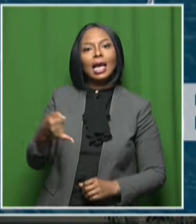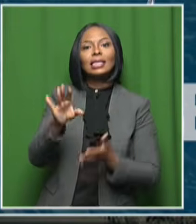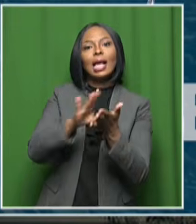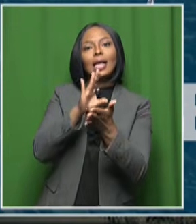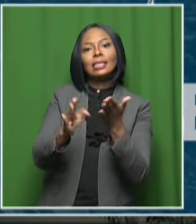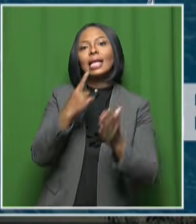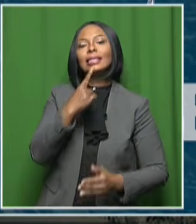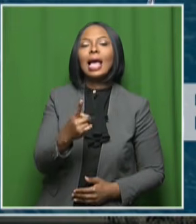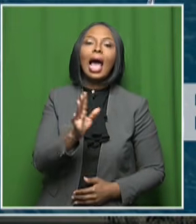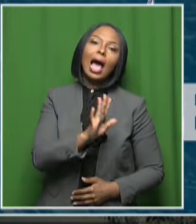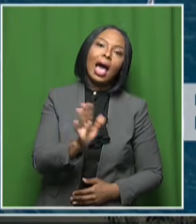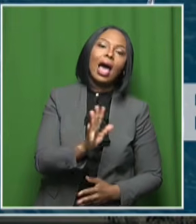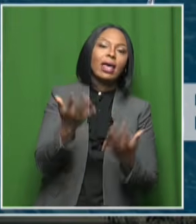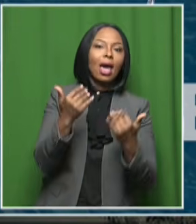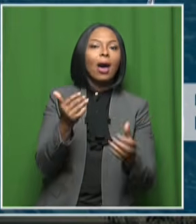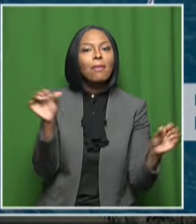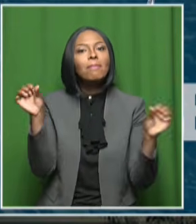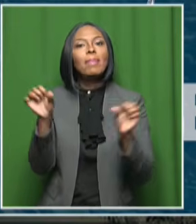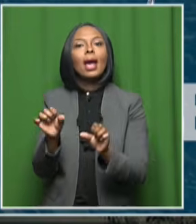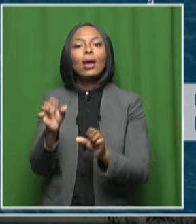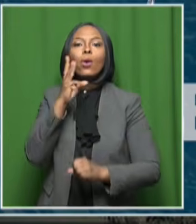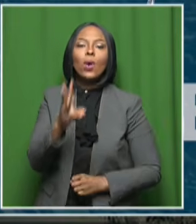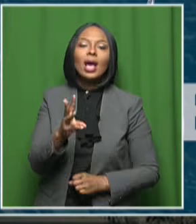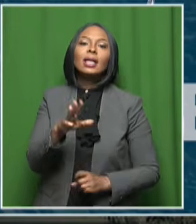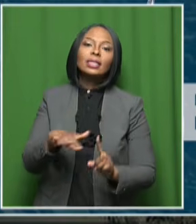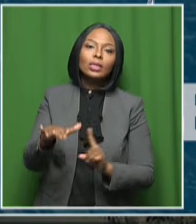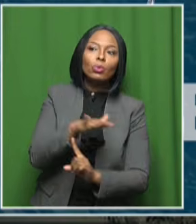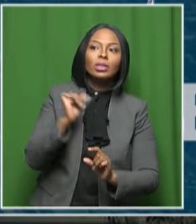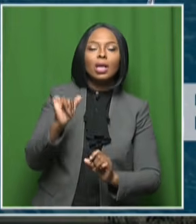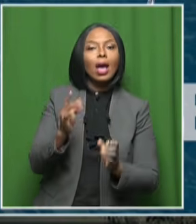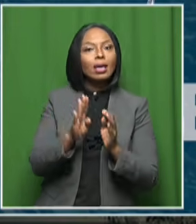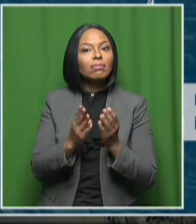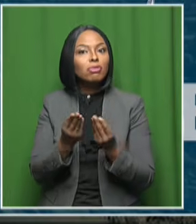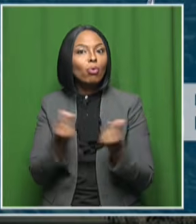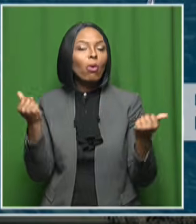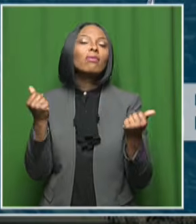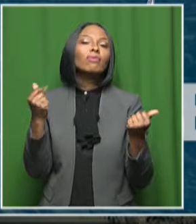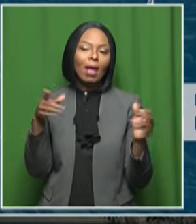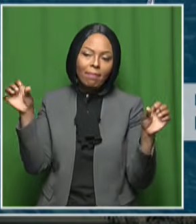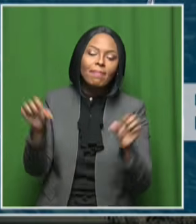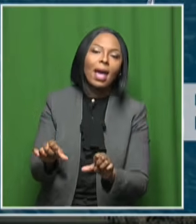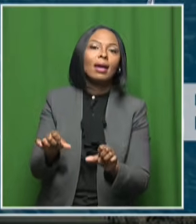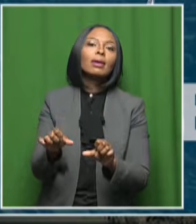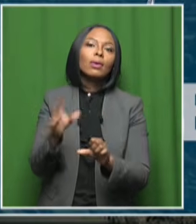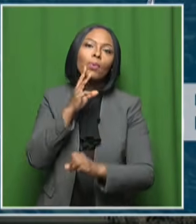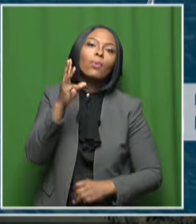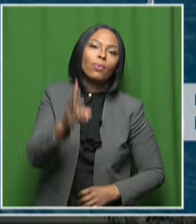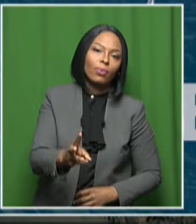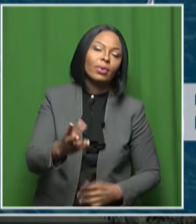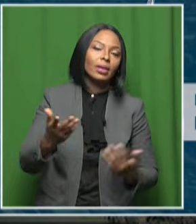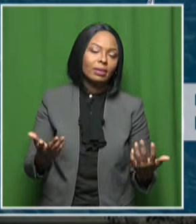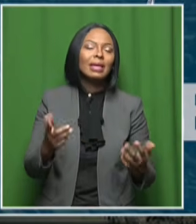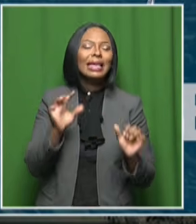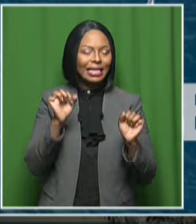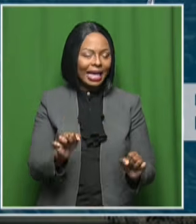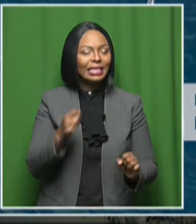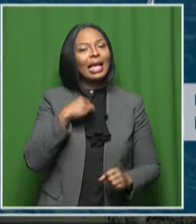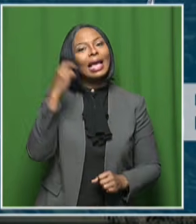saying, we will be back when the situation has improved. Yes, I do think when it comes to